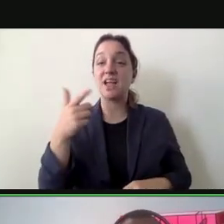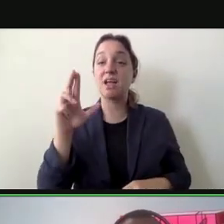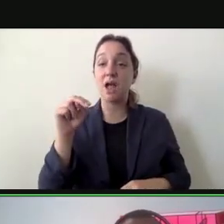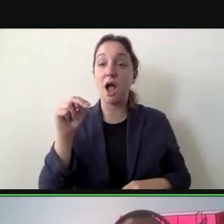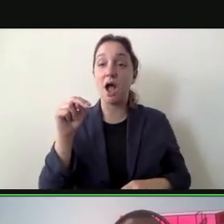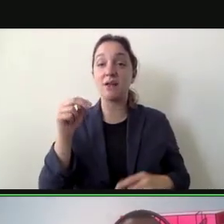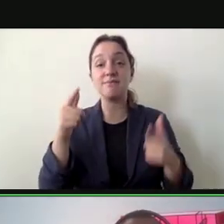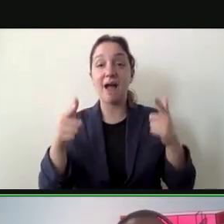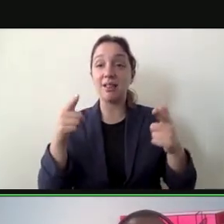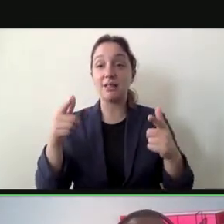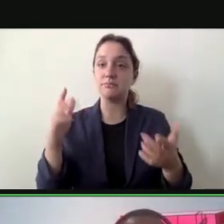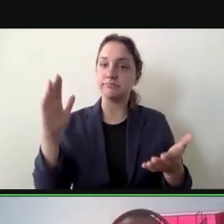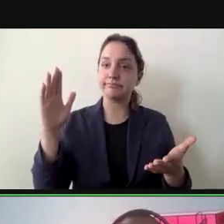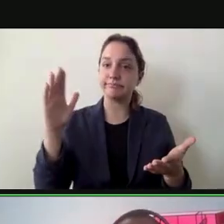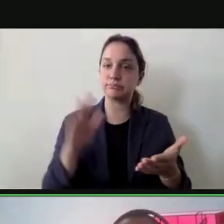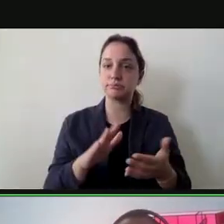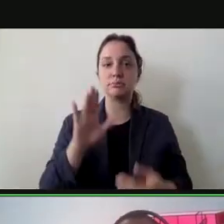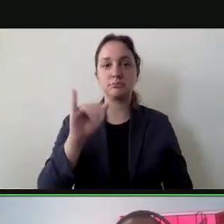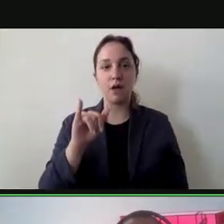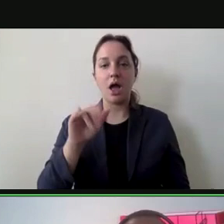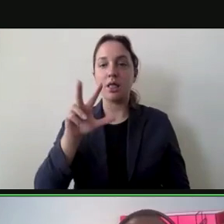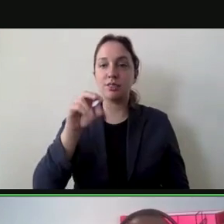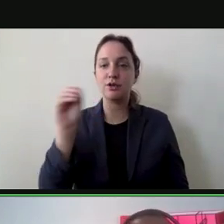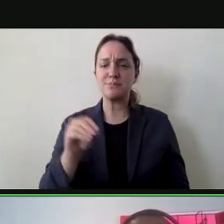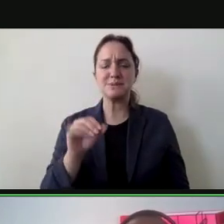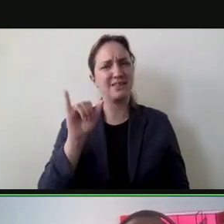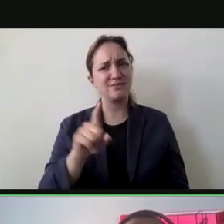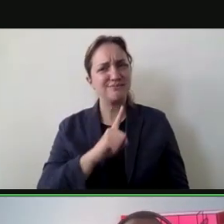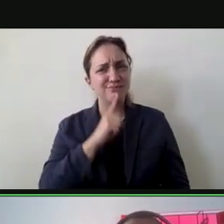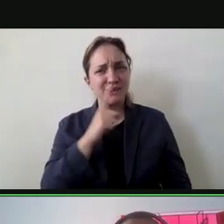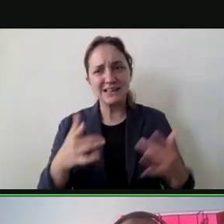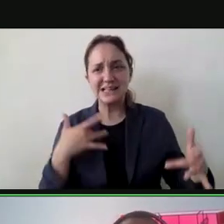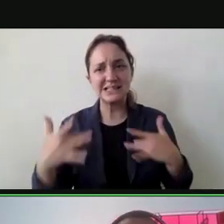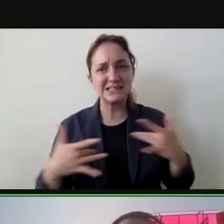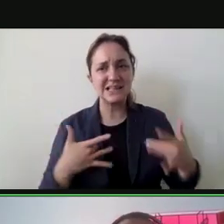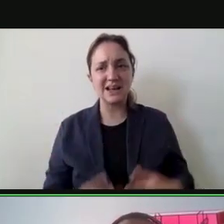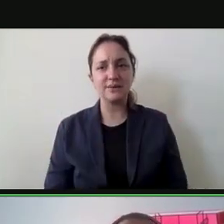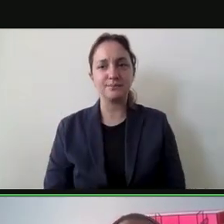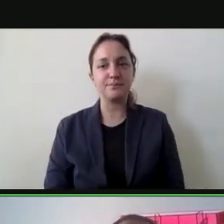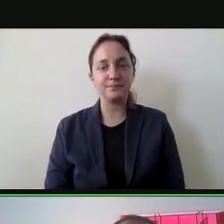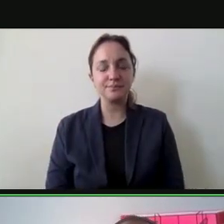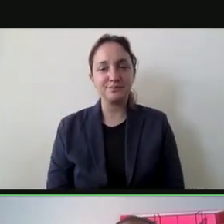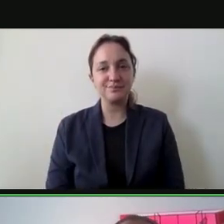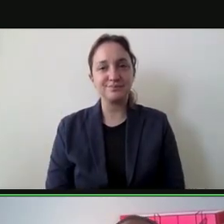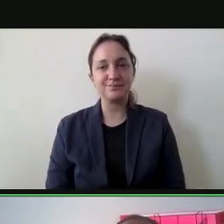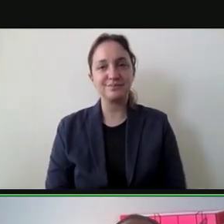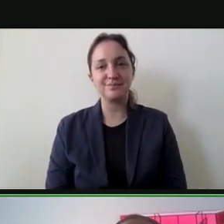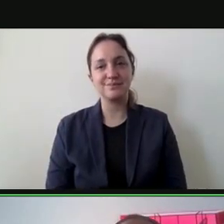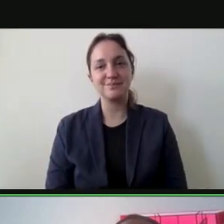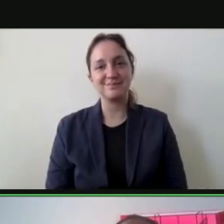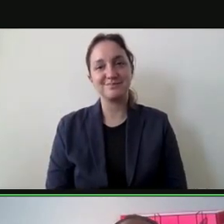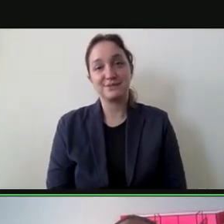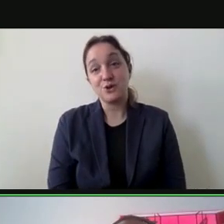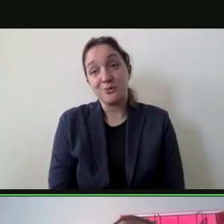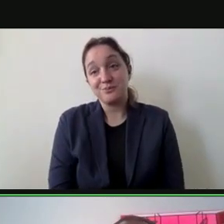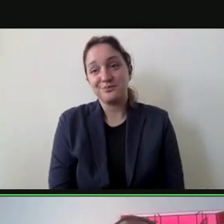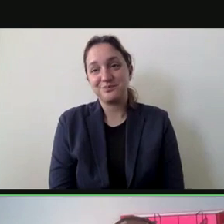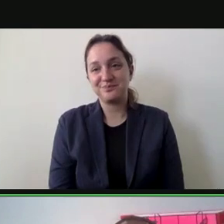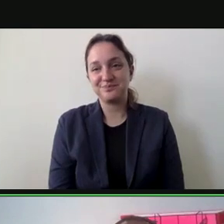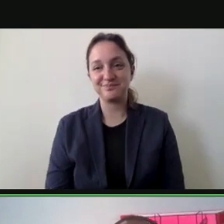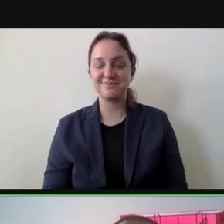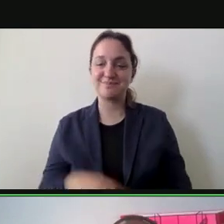30%. Really excited about that. Next slide. So to